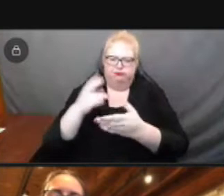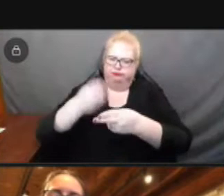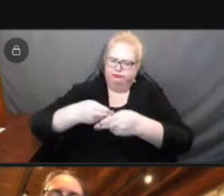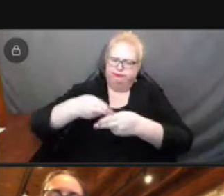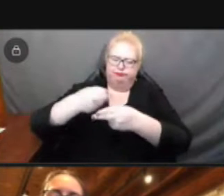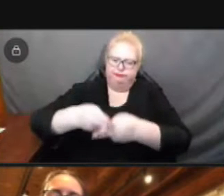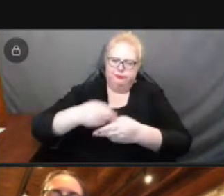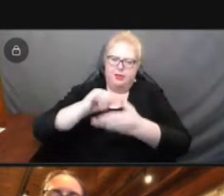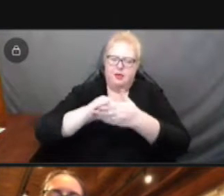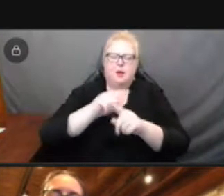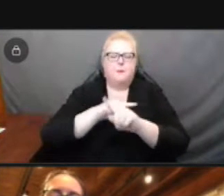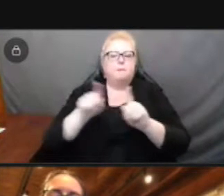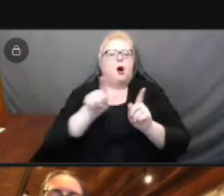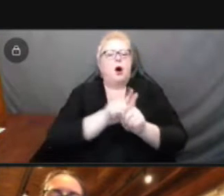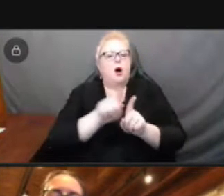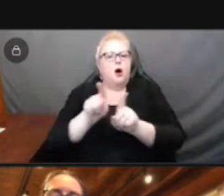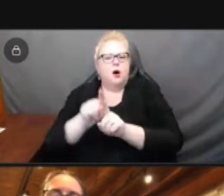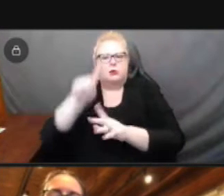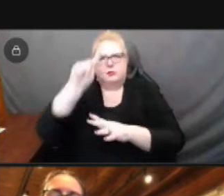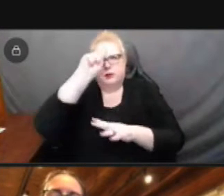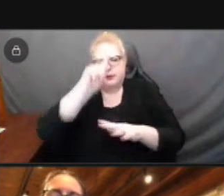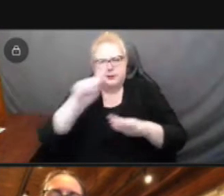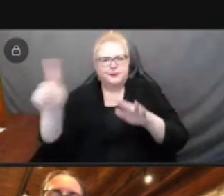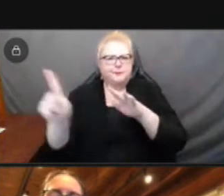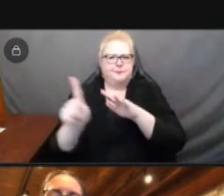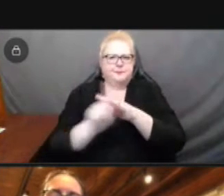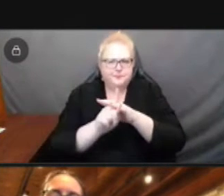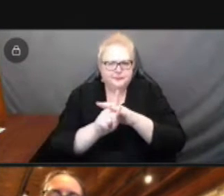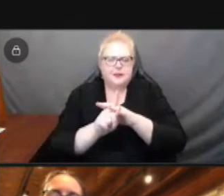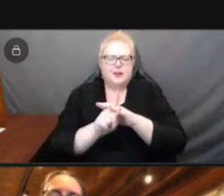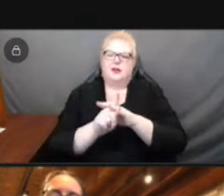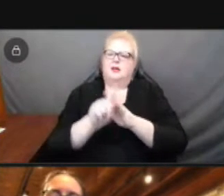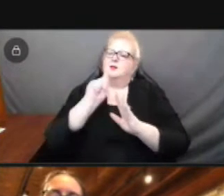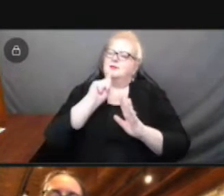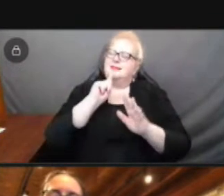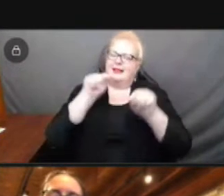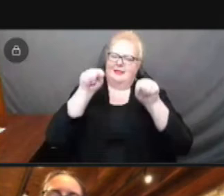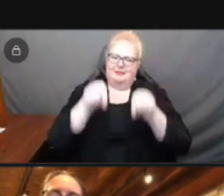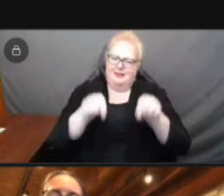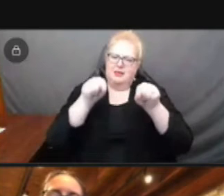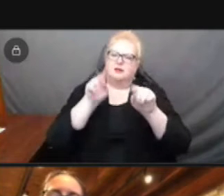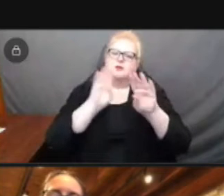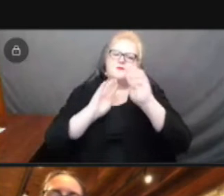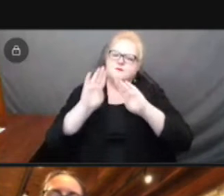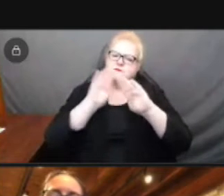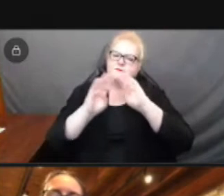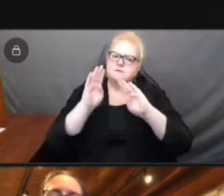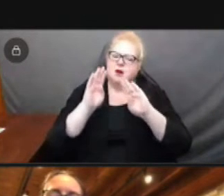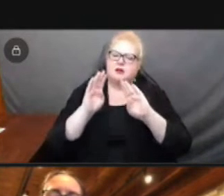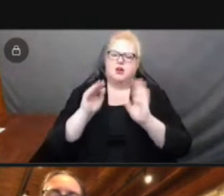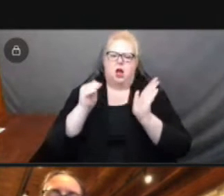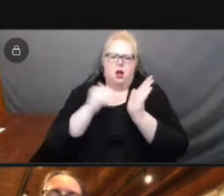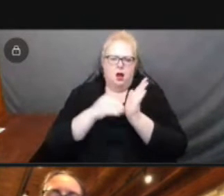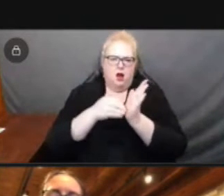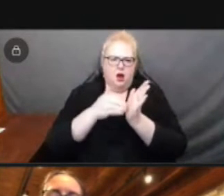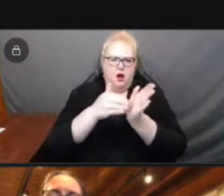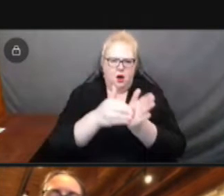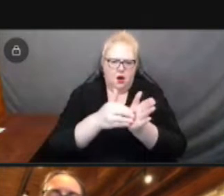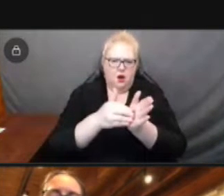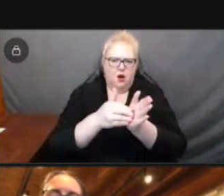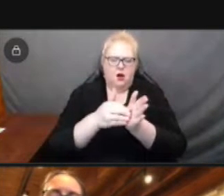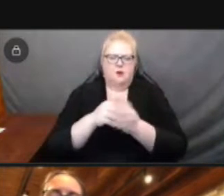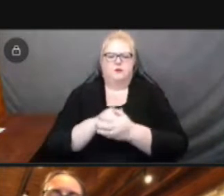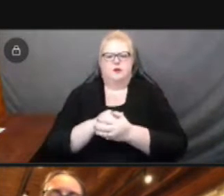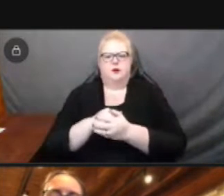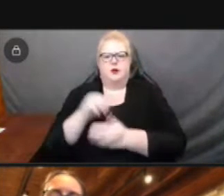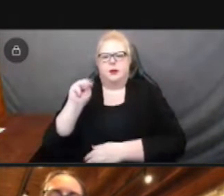real quickly that makes this really, really frustrating to me is a lot of time it's a messenger